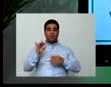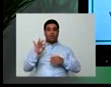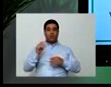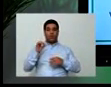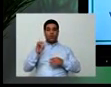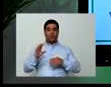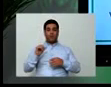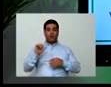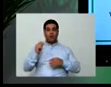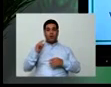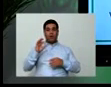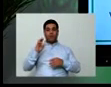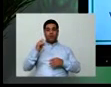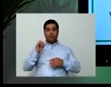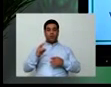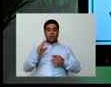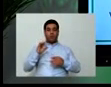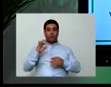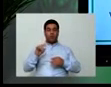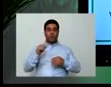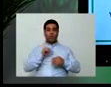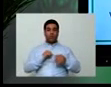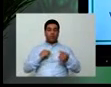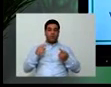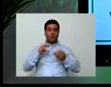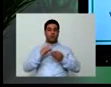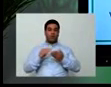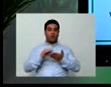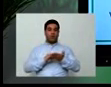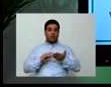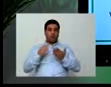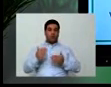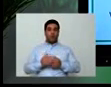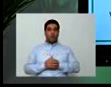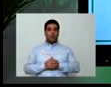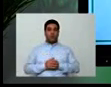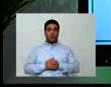biogen va abiogen moddalarning o'zaro ta'sir natijasi deb ta'kidlagan ekan.